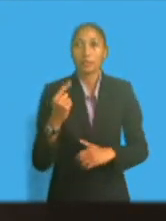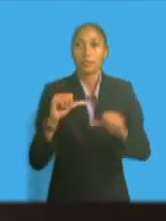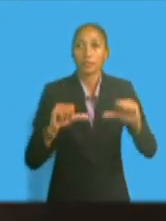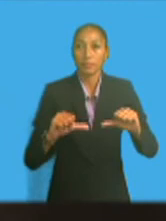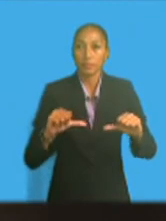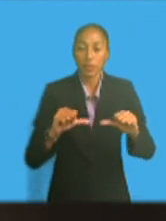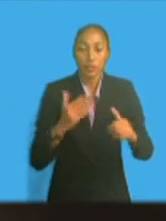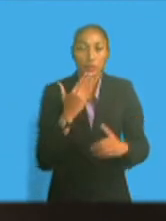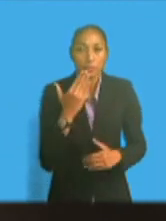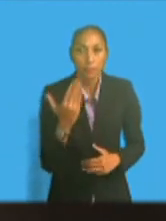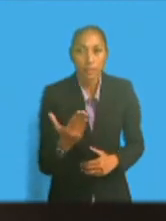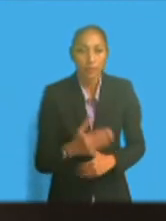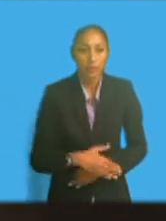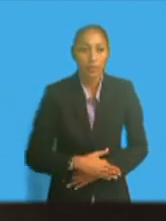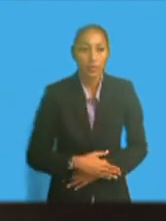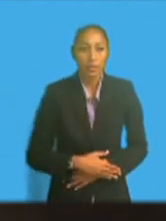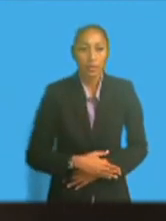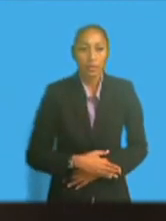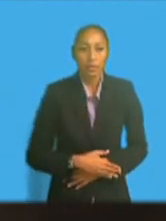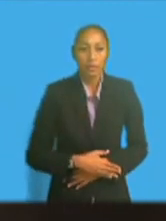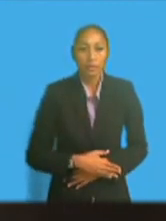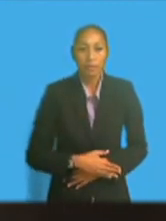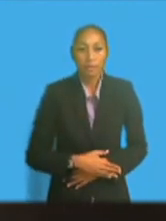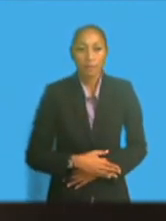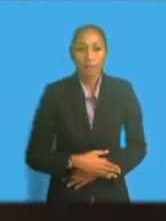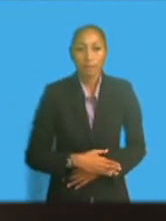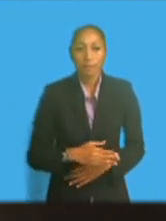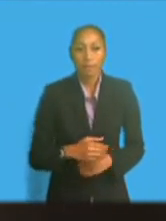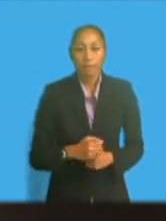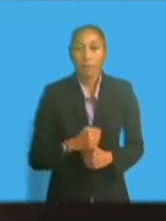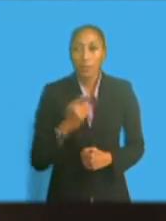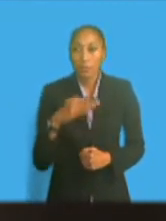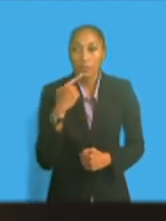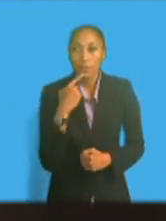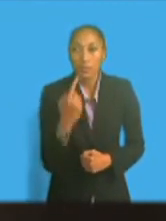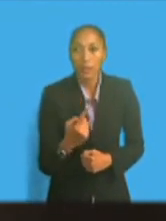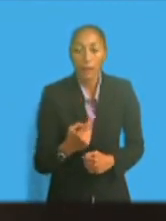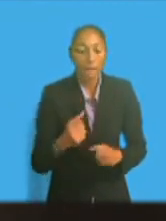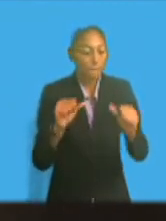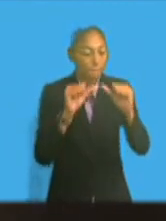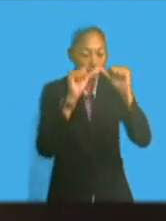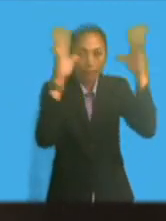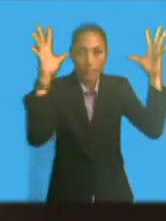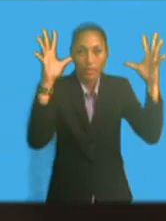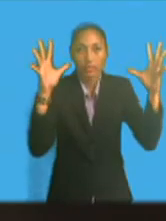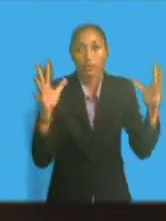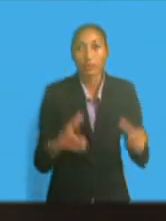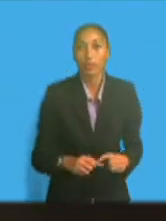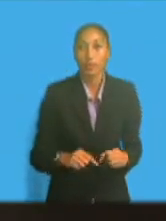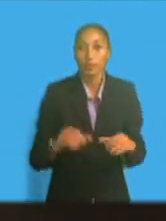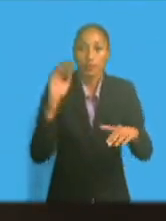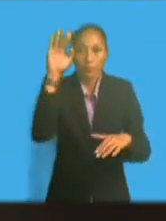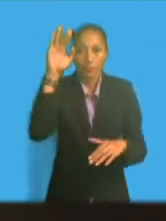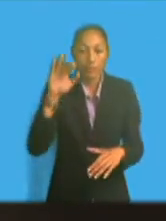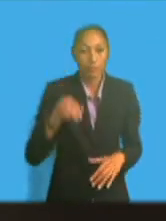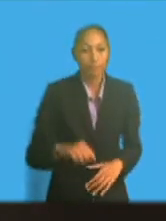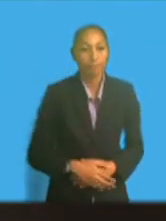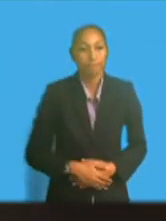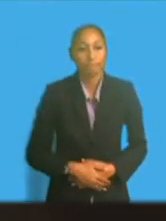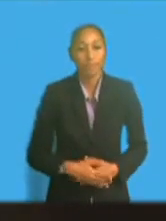let us be ambitious in shaping a brighter future for our beloved nation. Thank you.